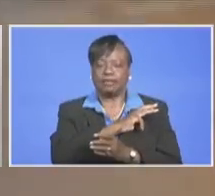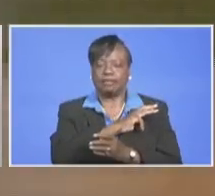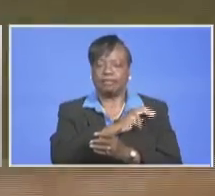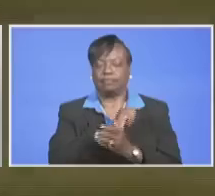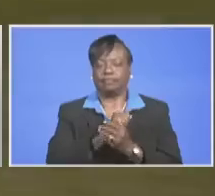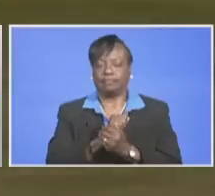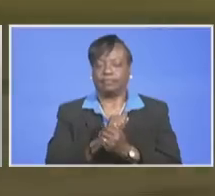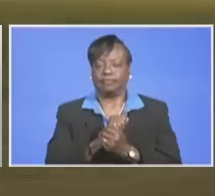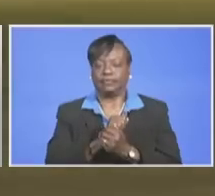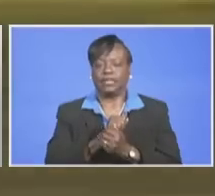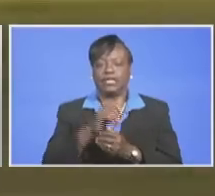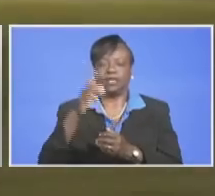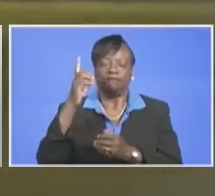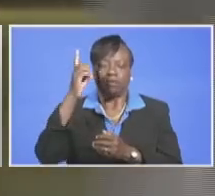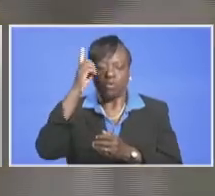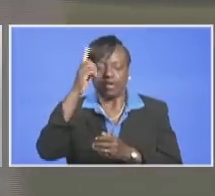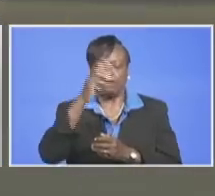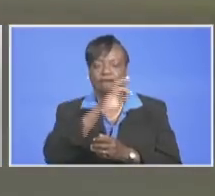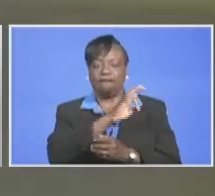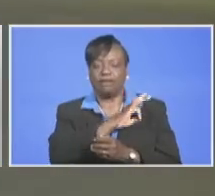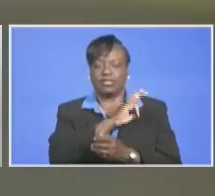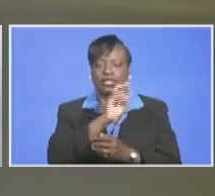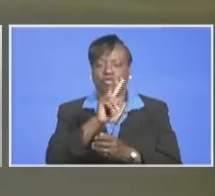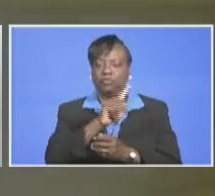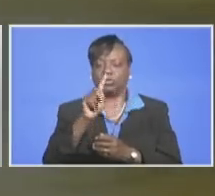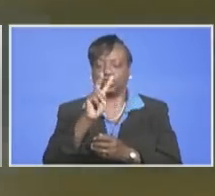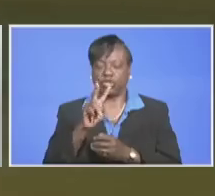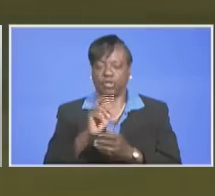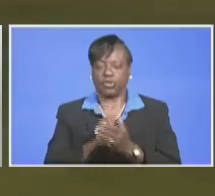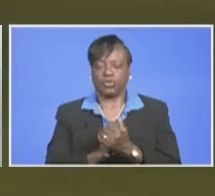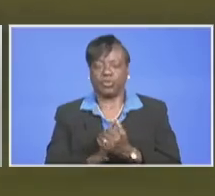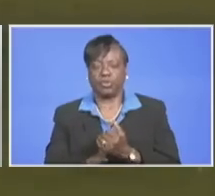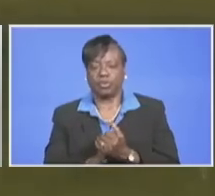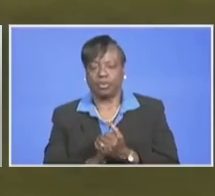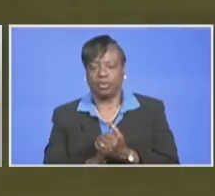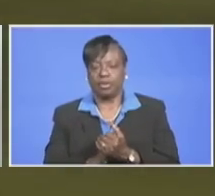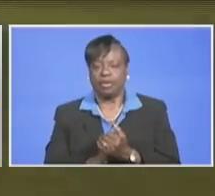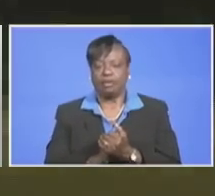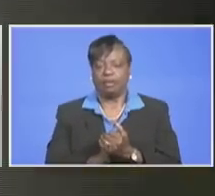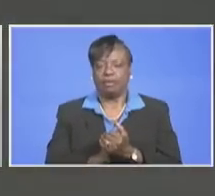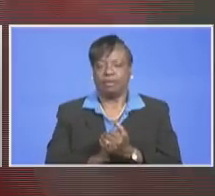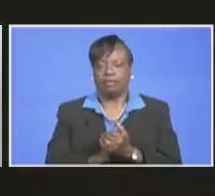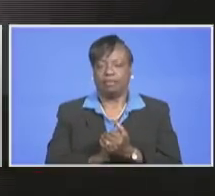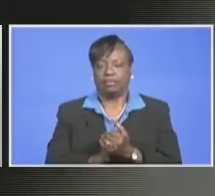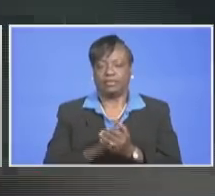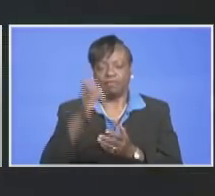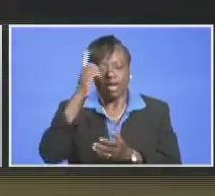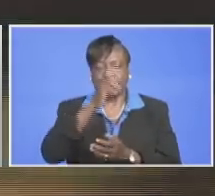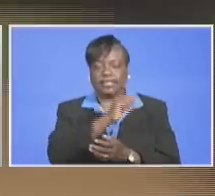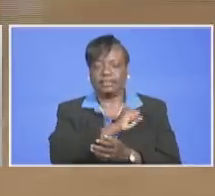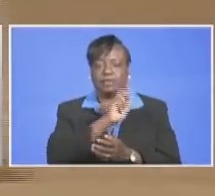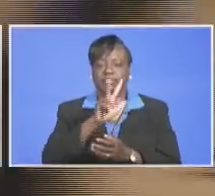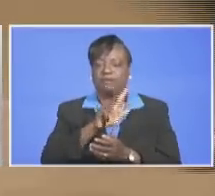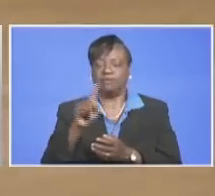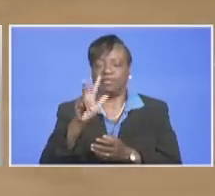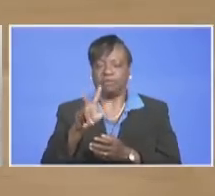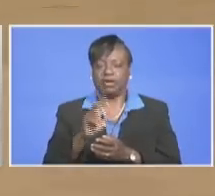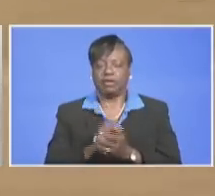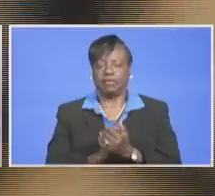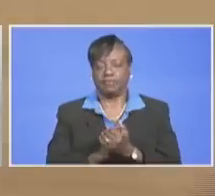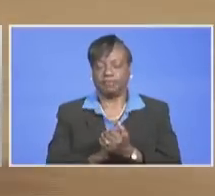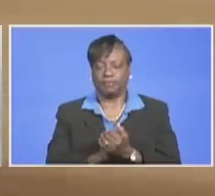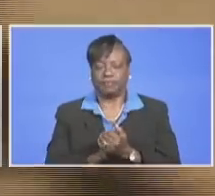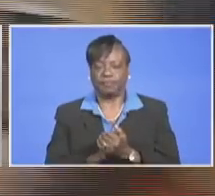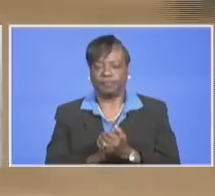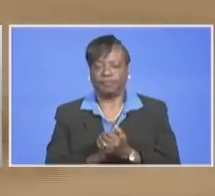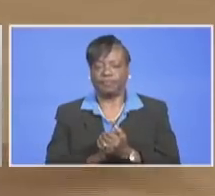runs scored. LaVon Ferguson 2 for 2, 3 runs batted in and 3 runs scored. Meantime, DeJuan Seymour was 3 for 3 with 2 runs batted and 2